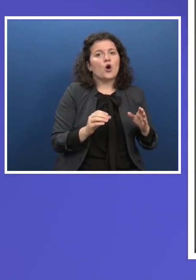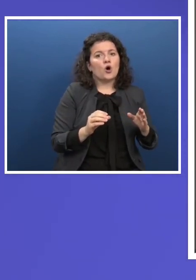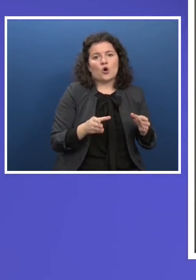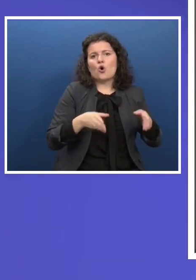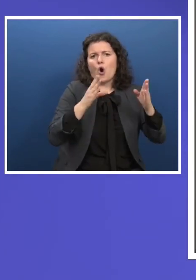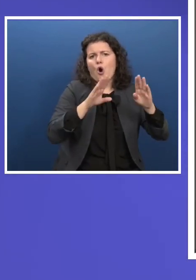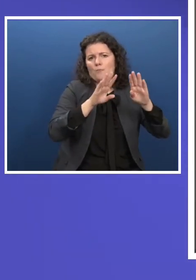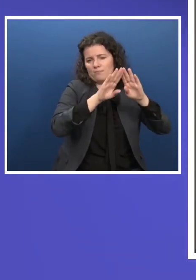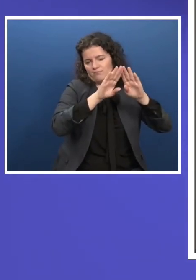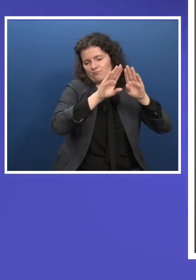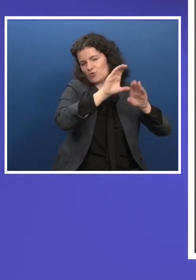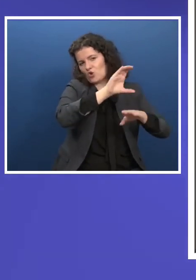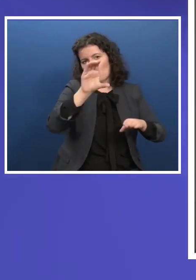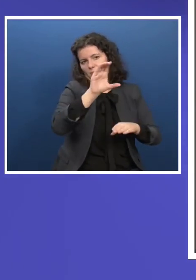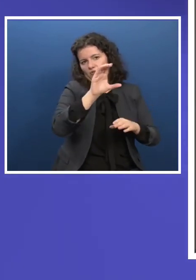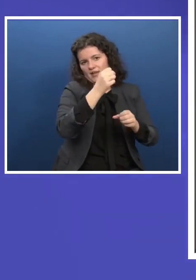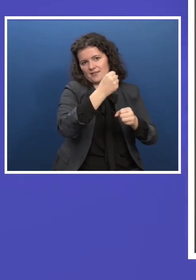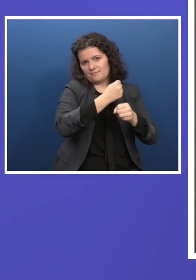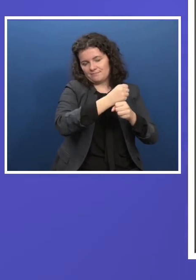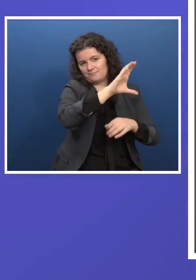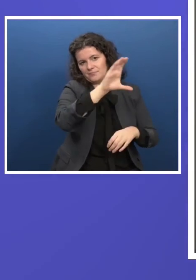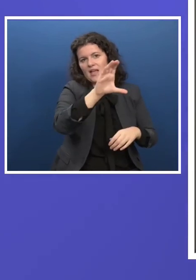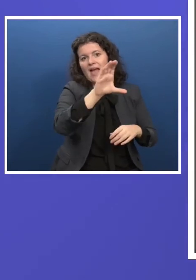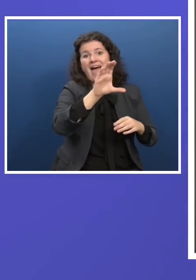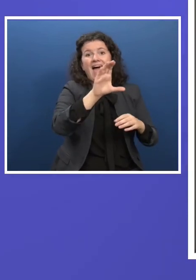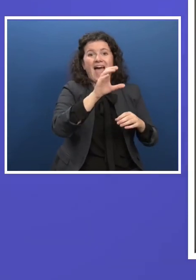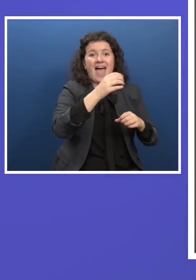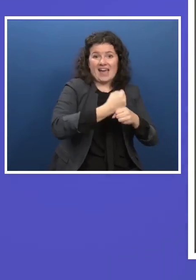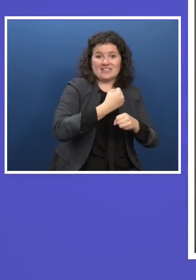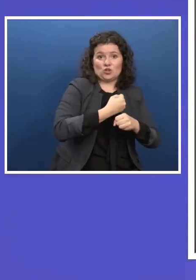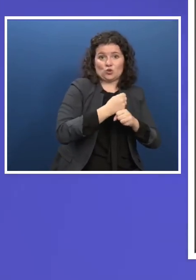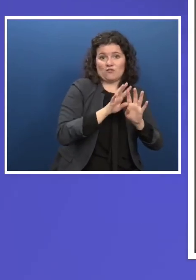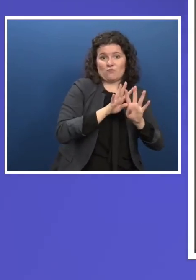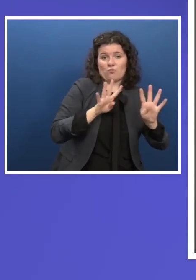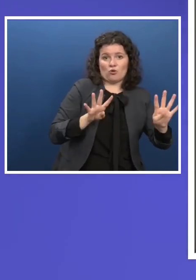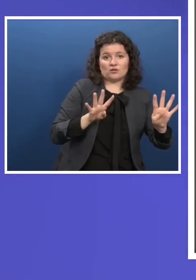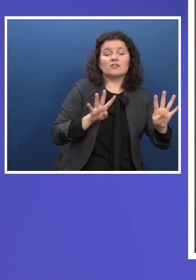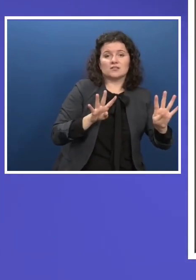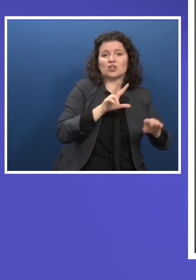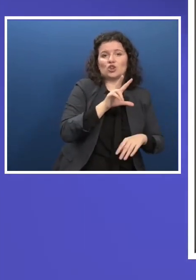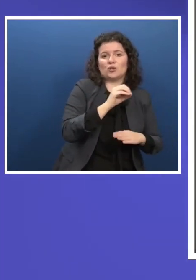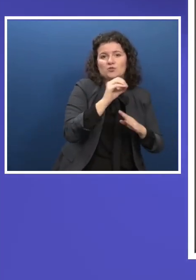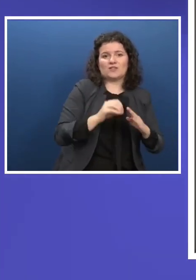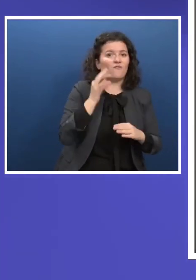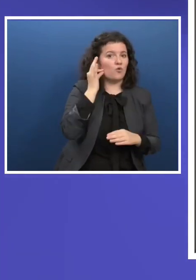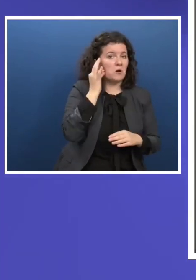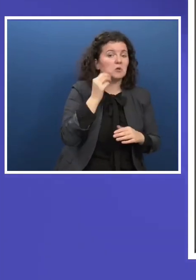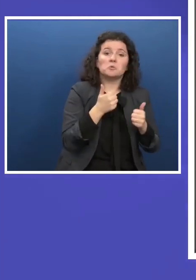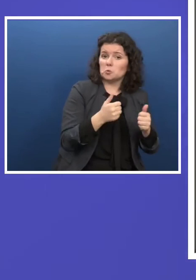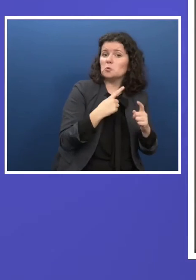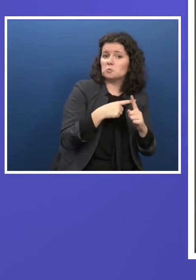are women, 30% already, and that's quite a good percentage. And one reason that